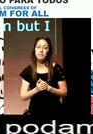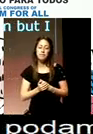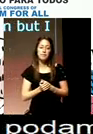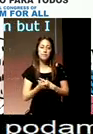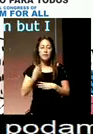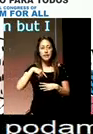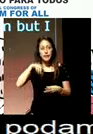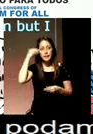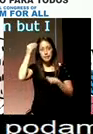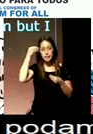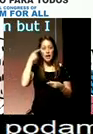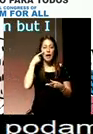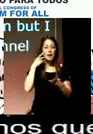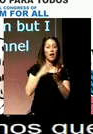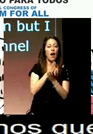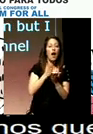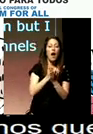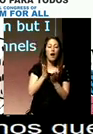too.